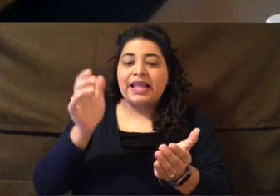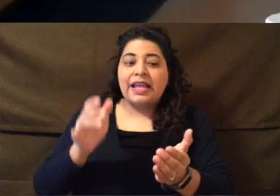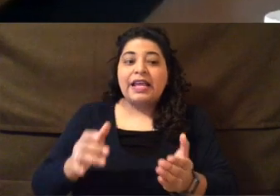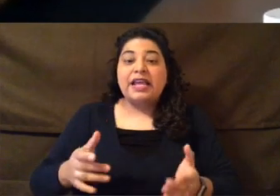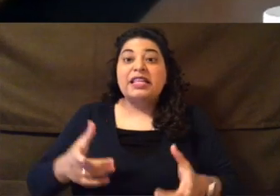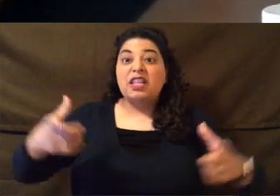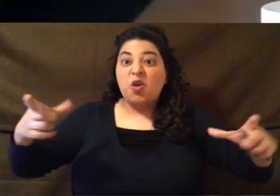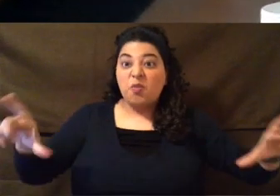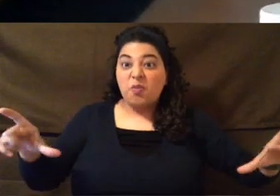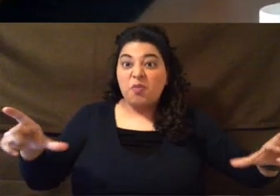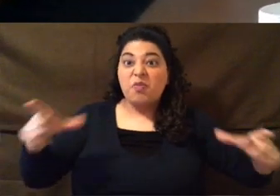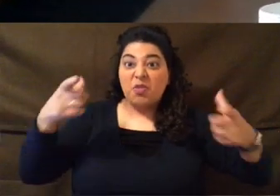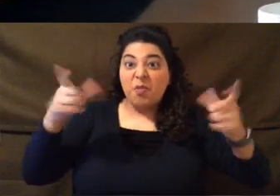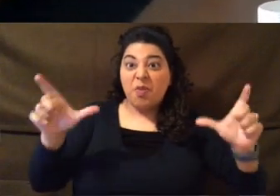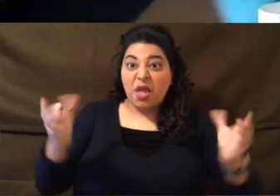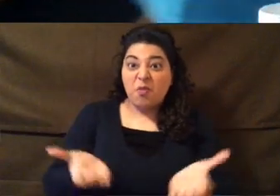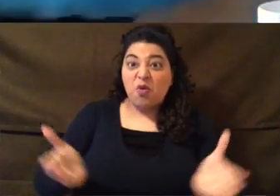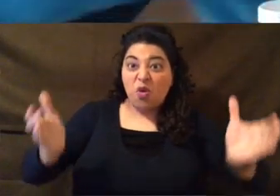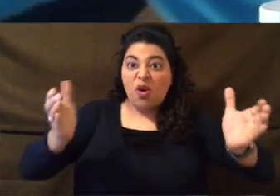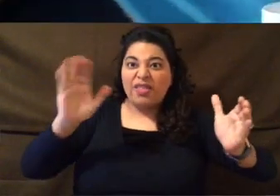water, which is your ocean.